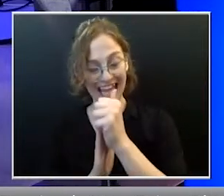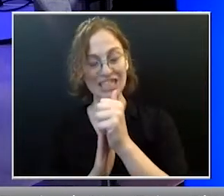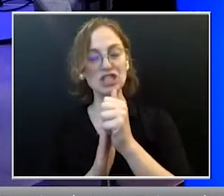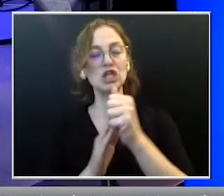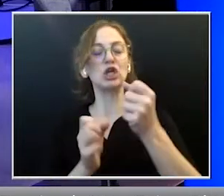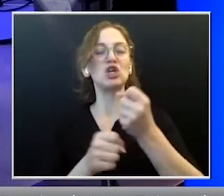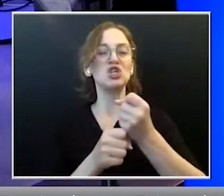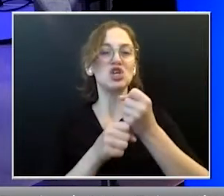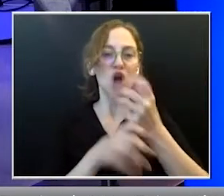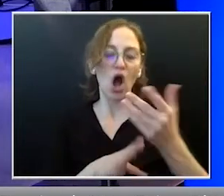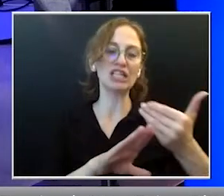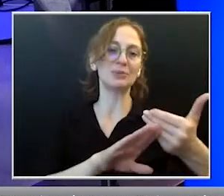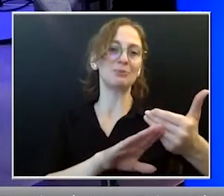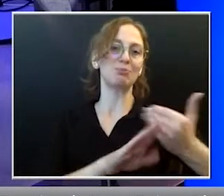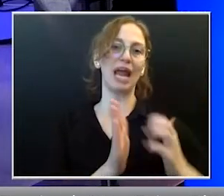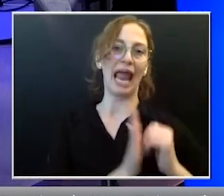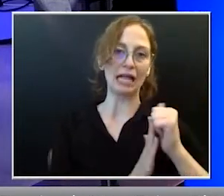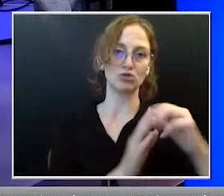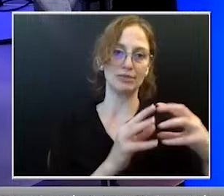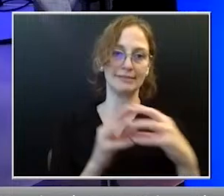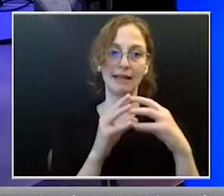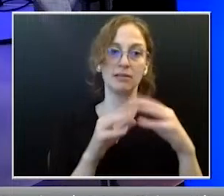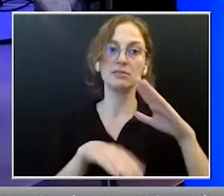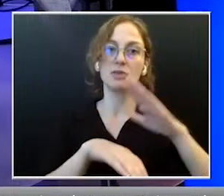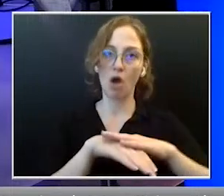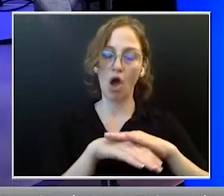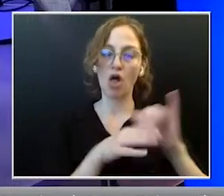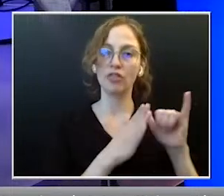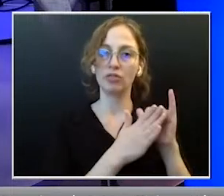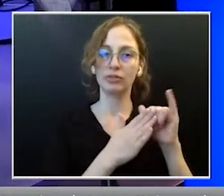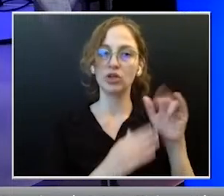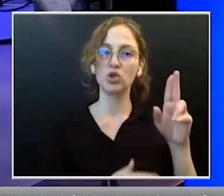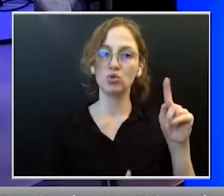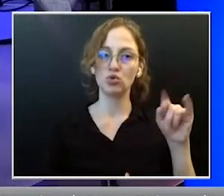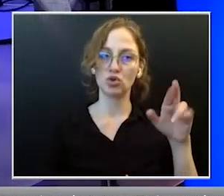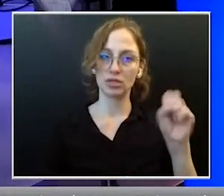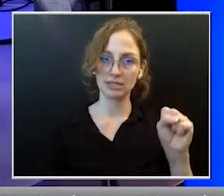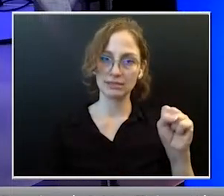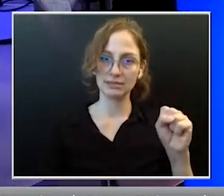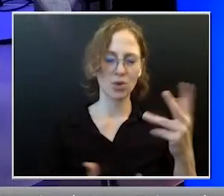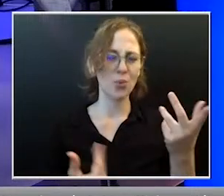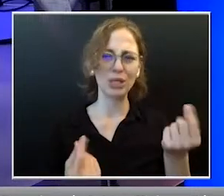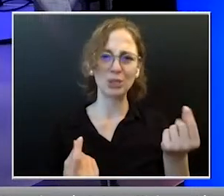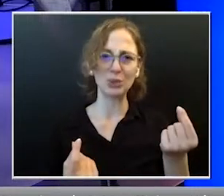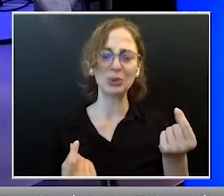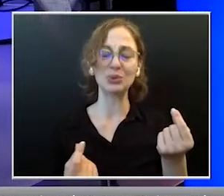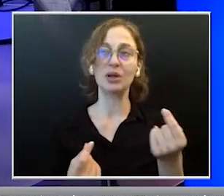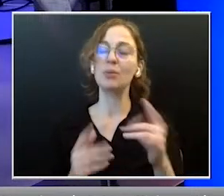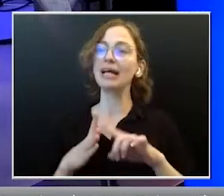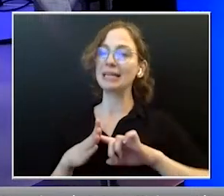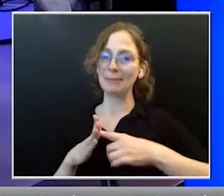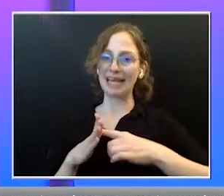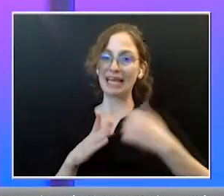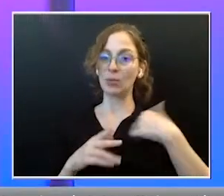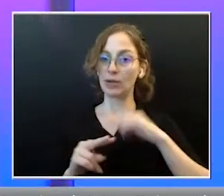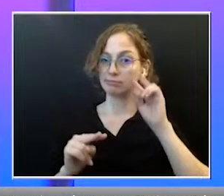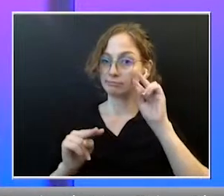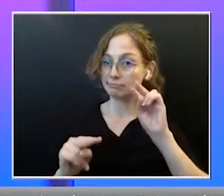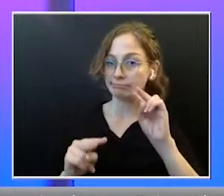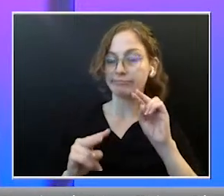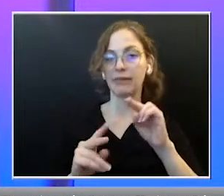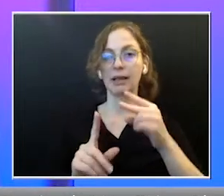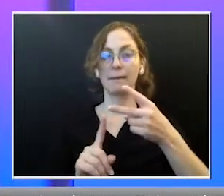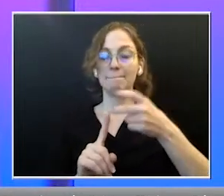for Angela? Well, initially, we did a lot of surveillance and biopsies, which I have a decent number